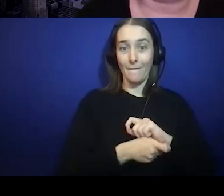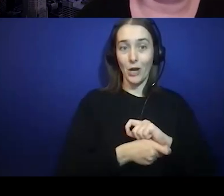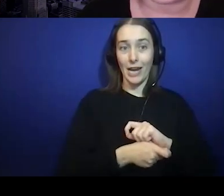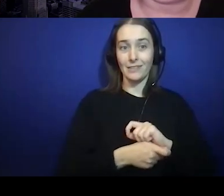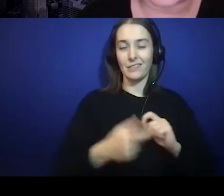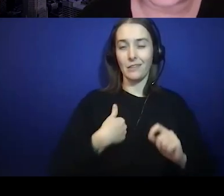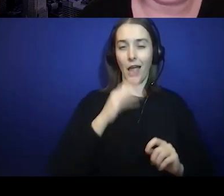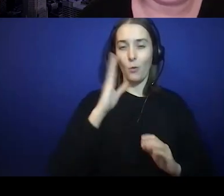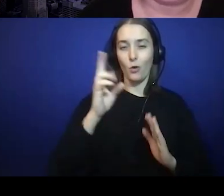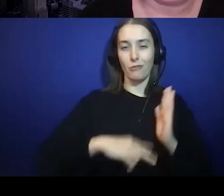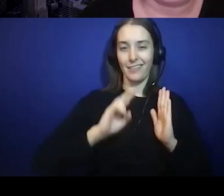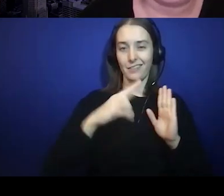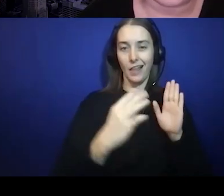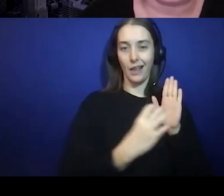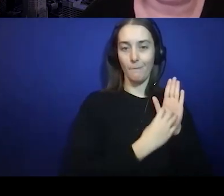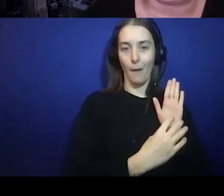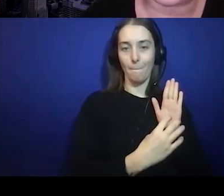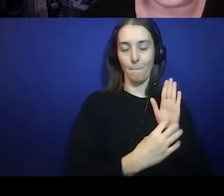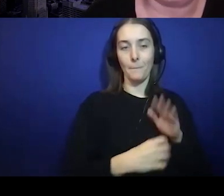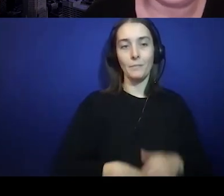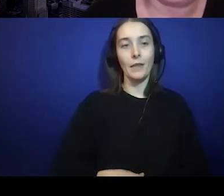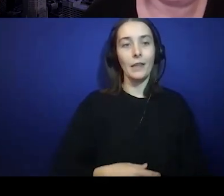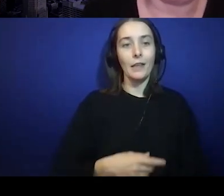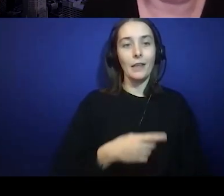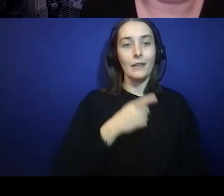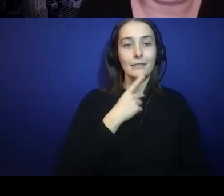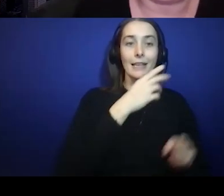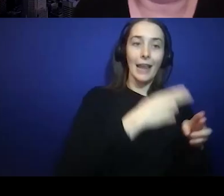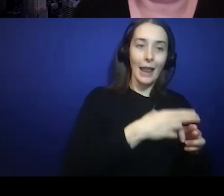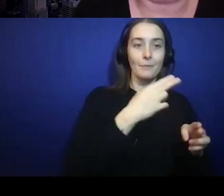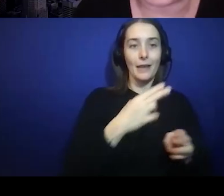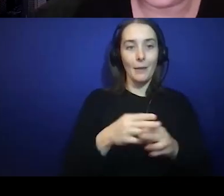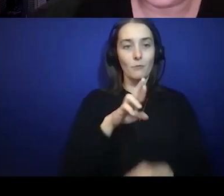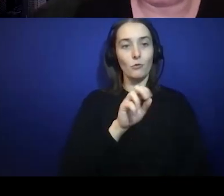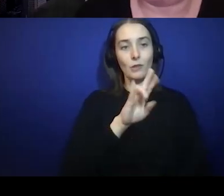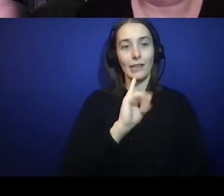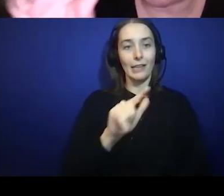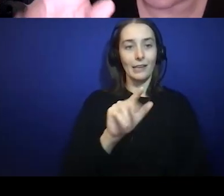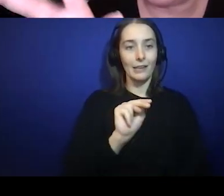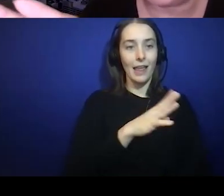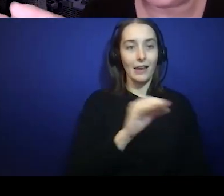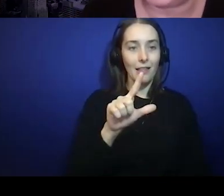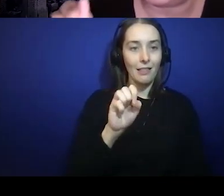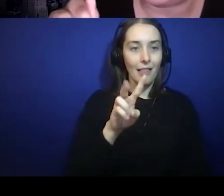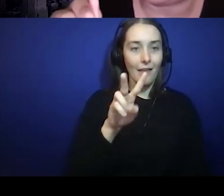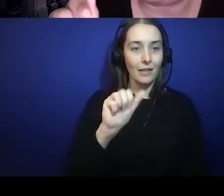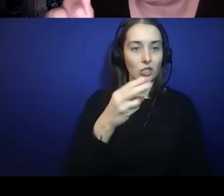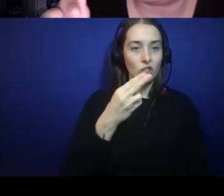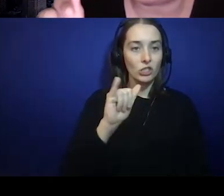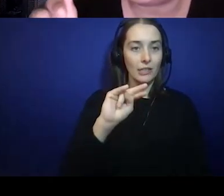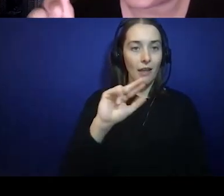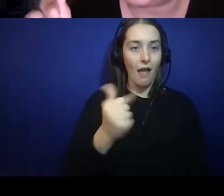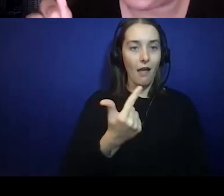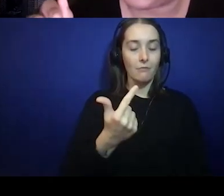and I'll read this out loud. It says the names, Rulin and Levashina, in parentheses, the